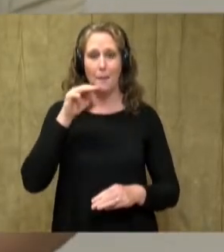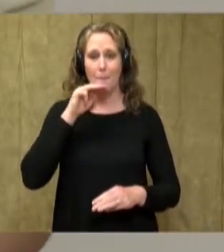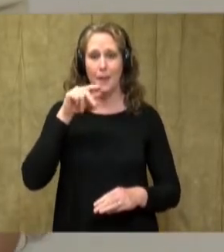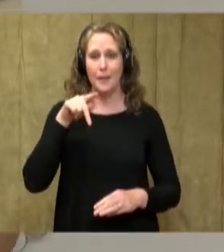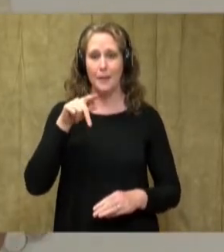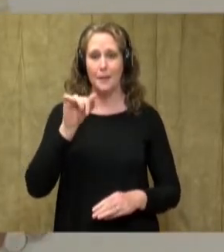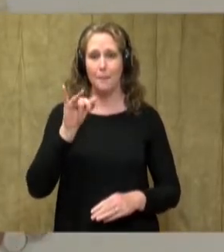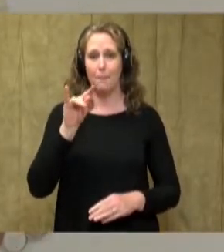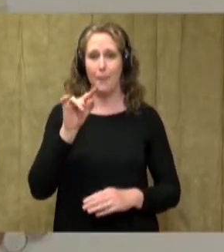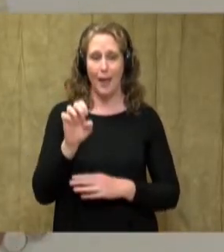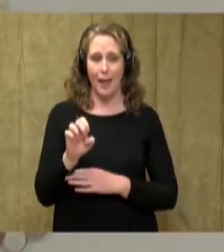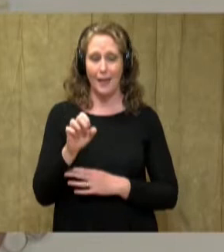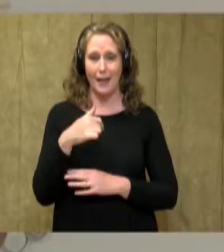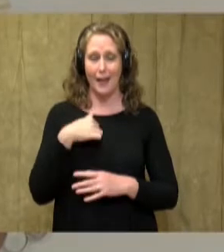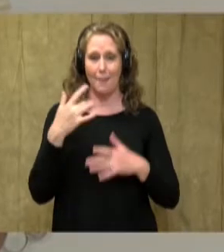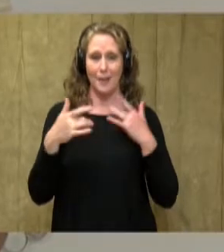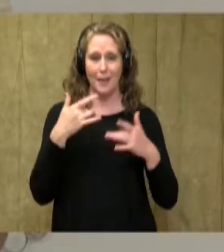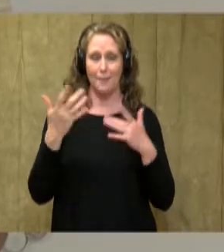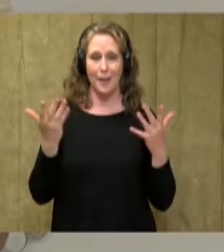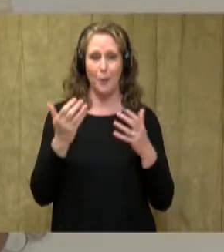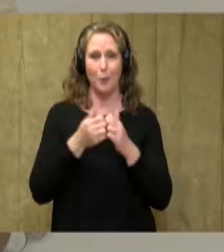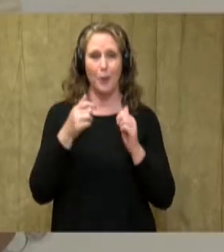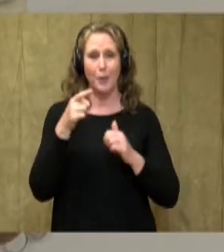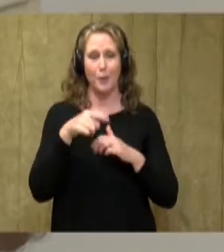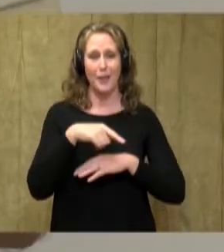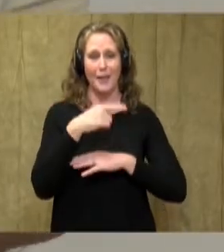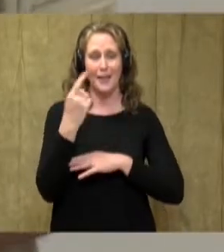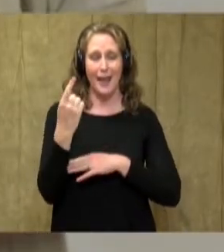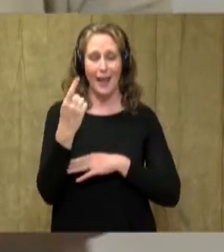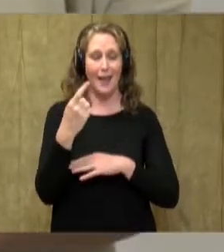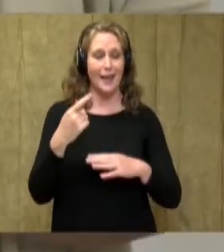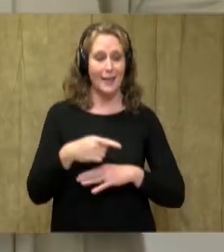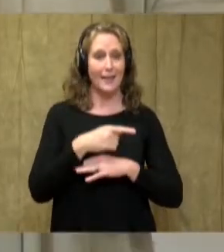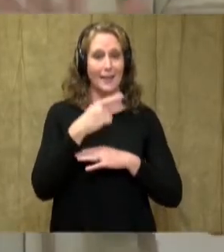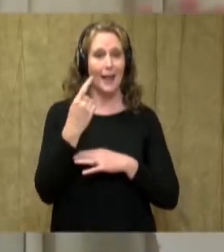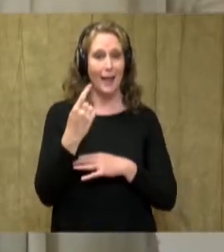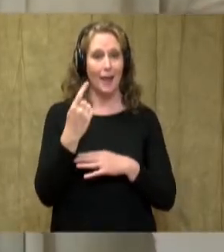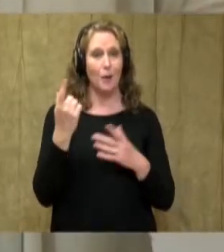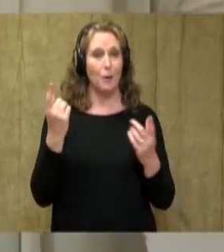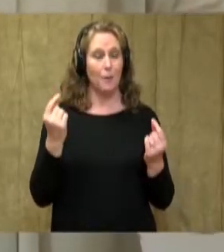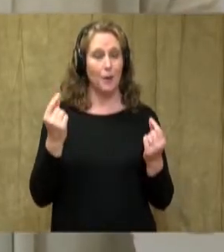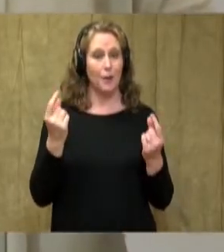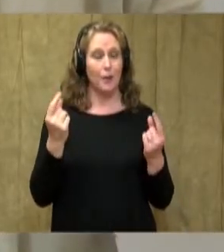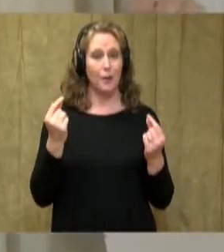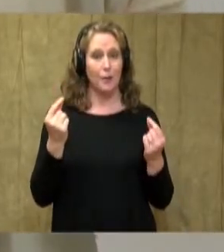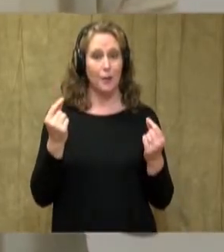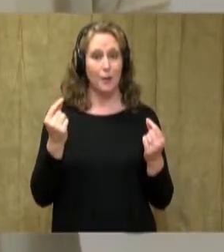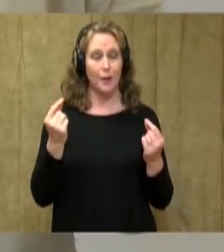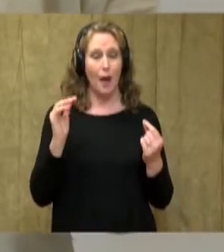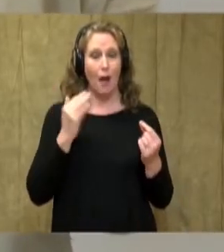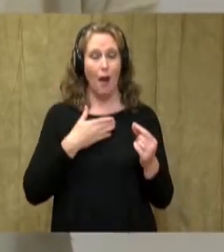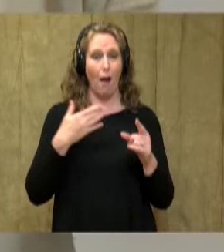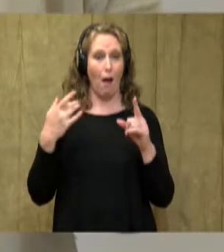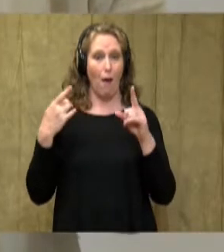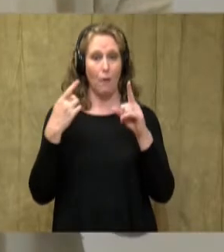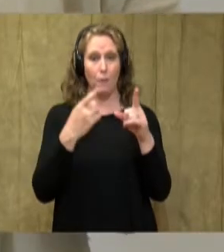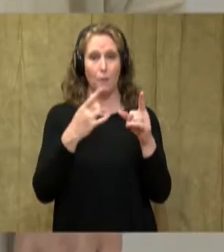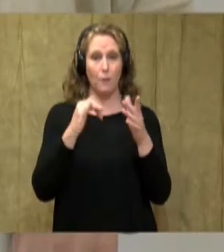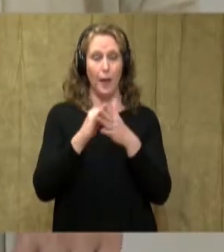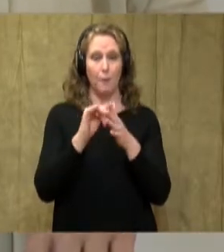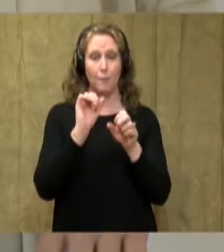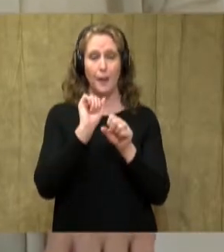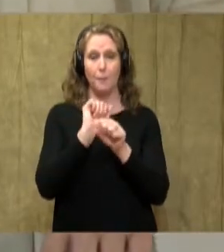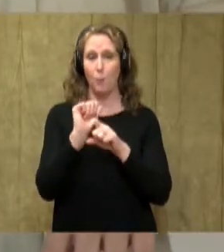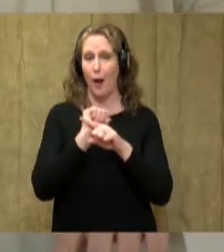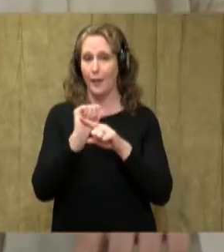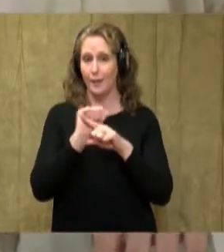I'm excited to be here again today. Today, we are going to finish up our standard that we've been talking about